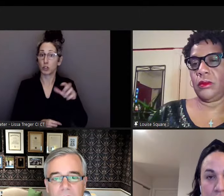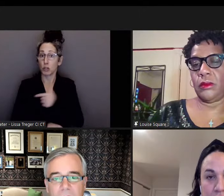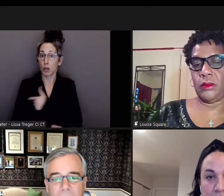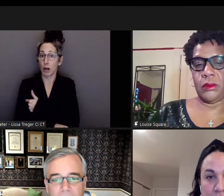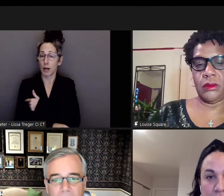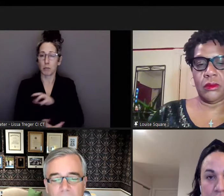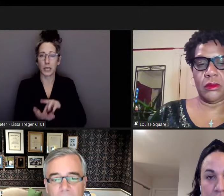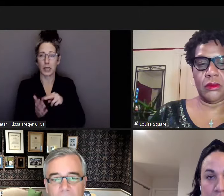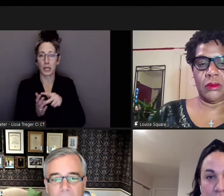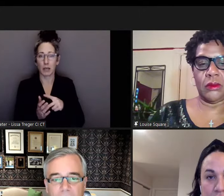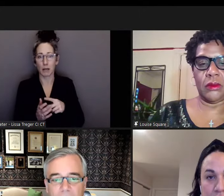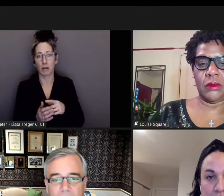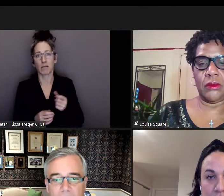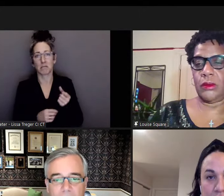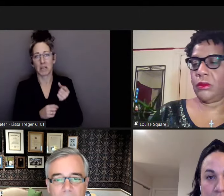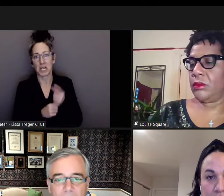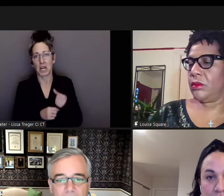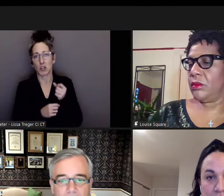strains?